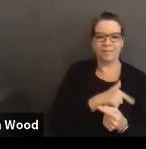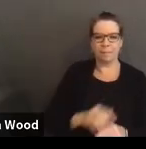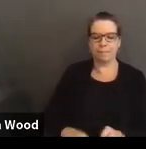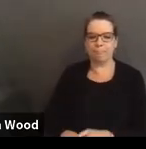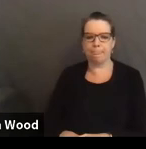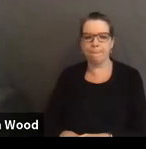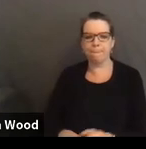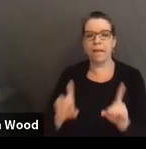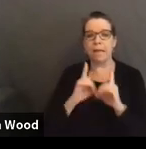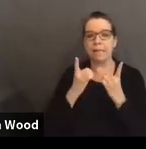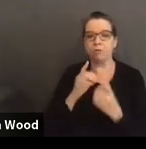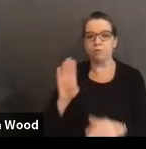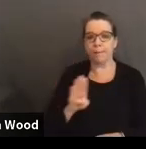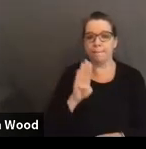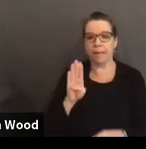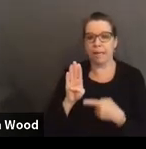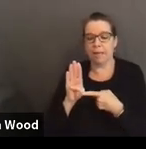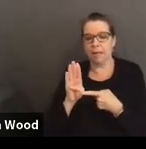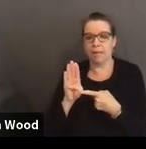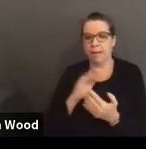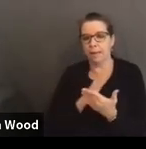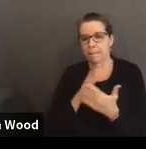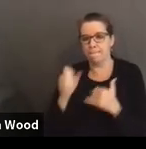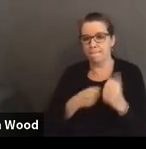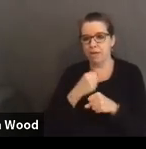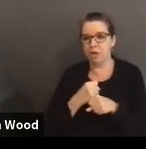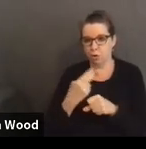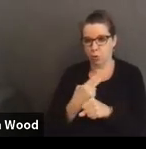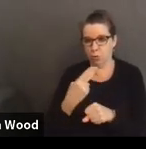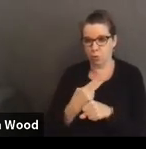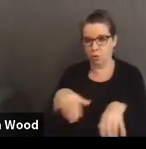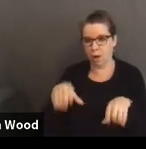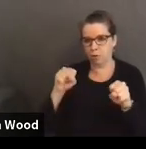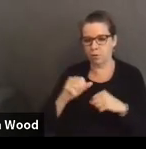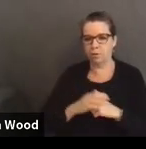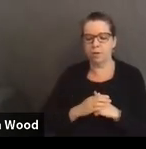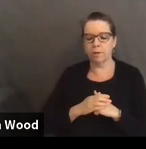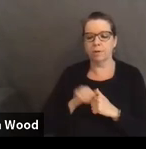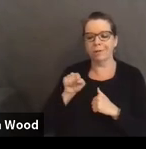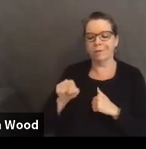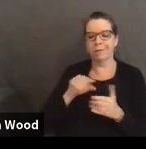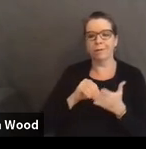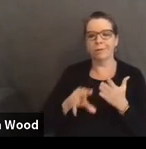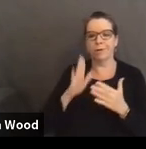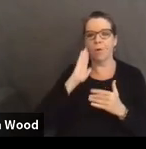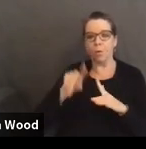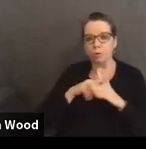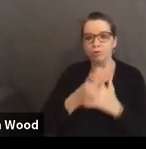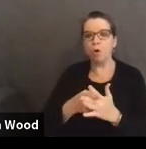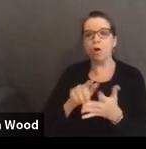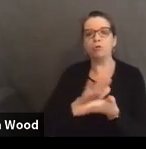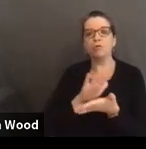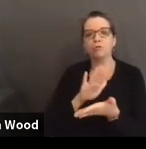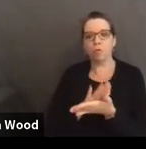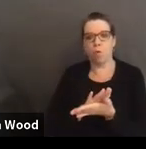the District B mid-year adoption idea. In this case, students would start the school year